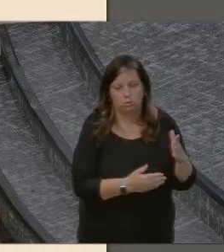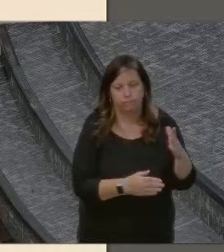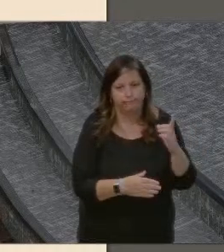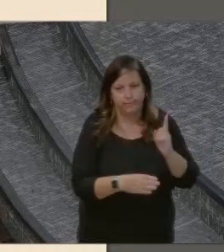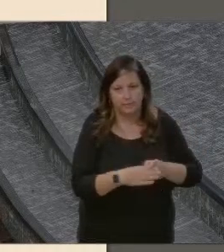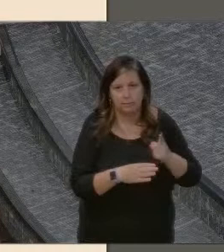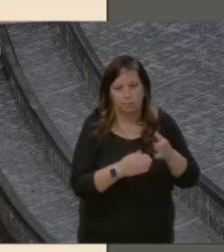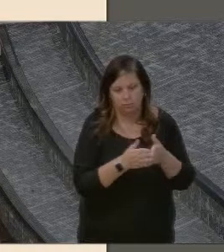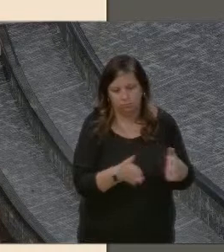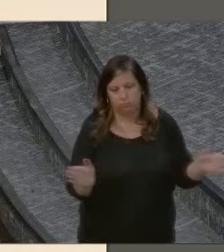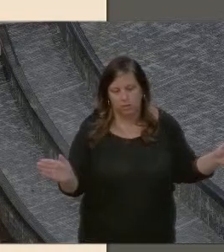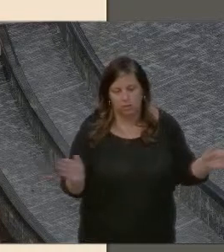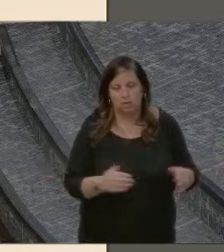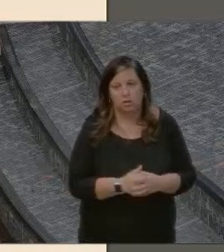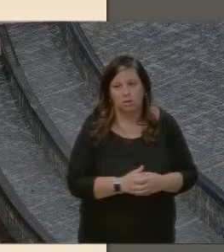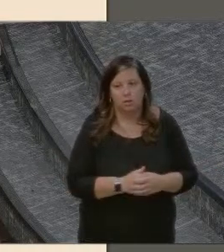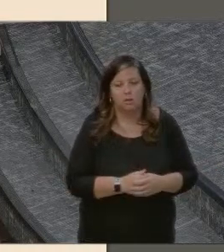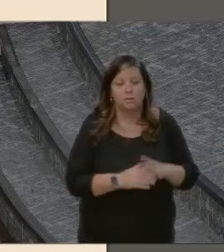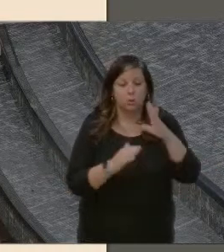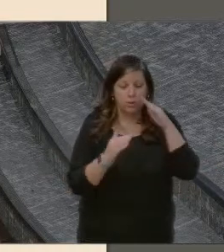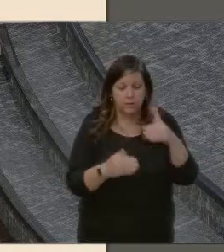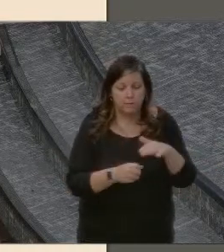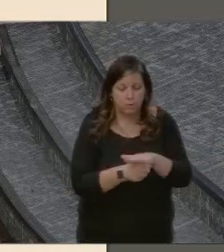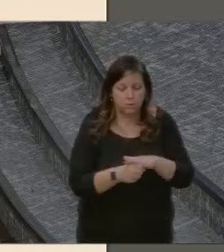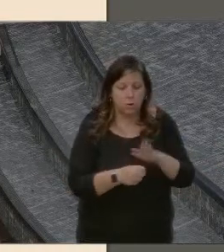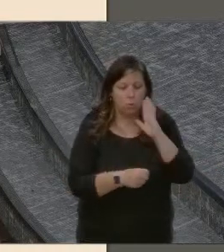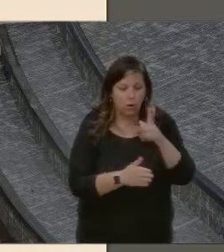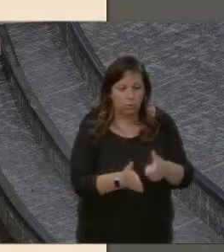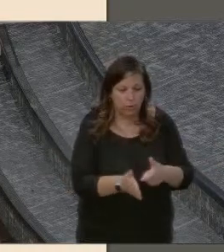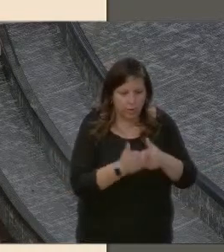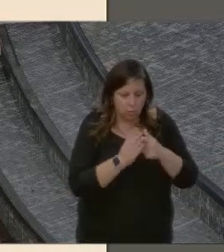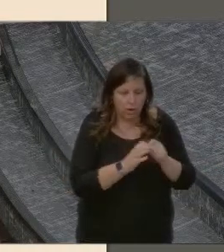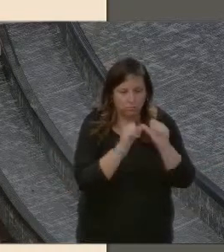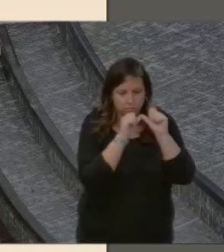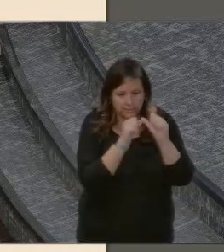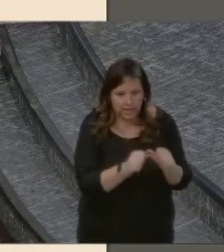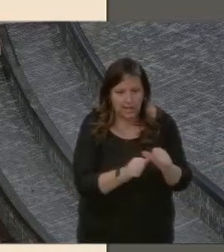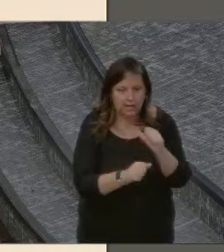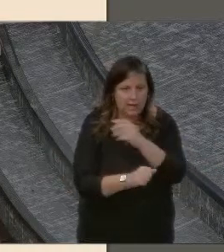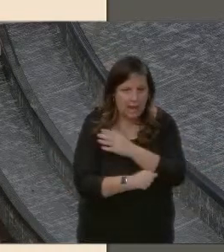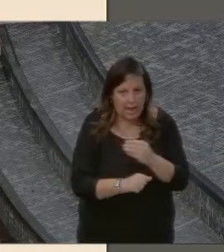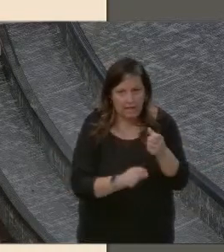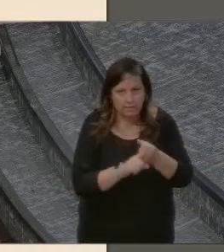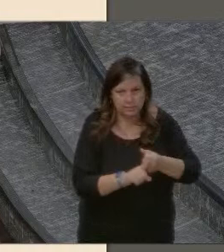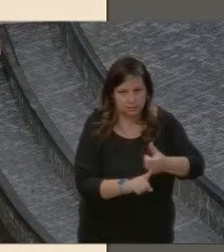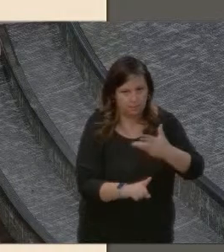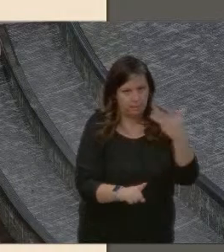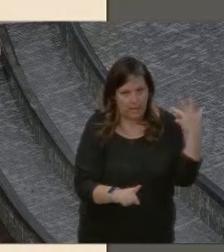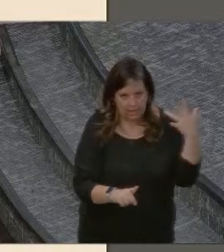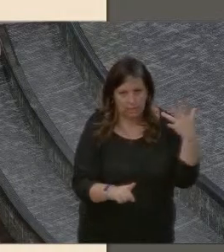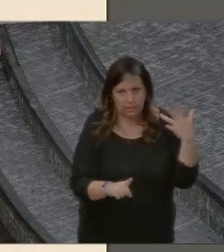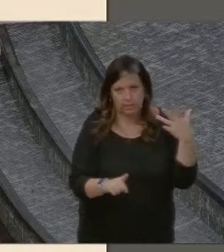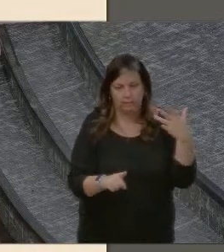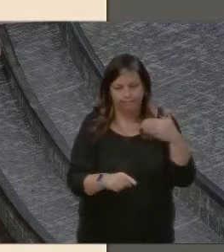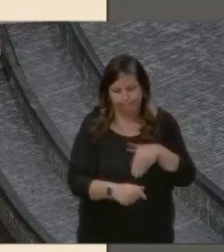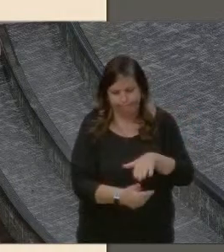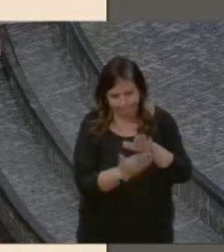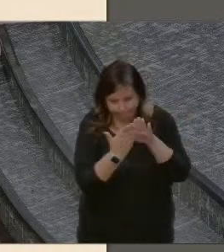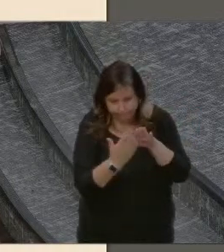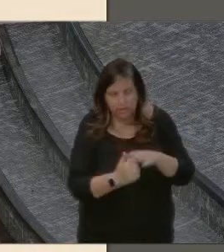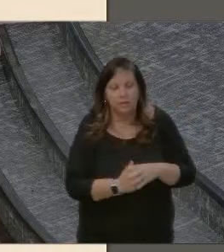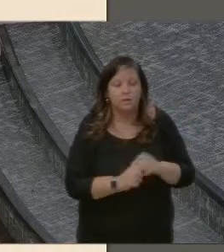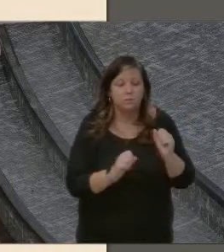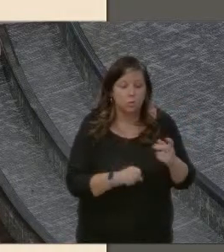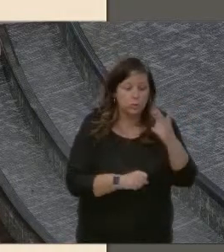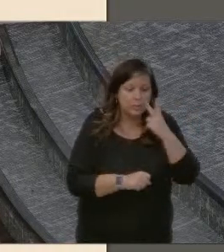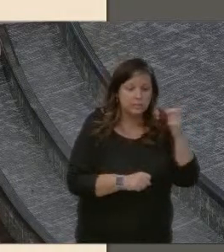focus areas will require sustained and expanded investments. And as you'll see in the accompanying report, they are very